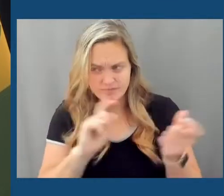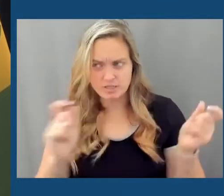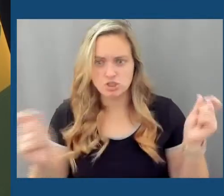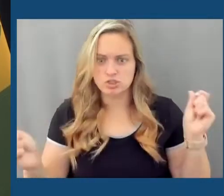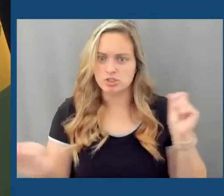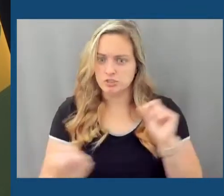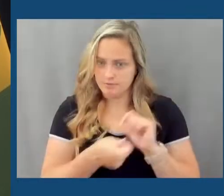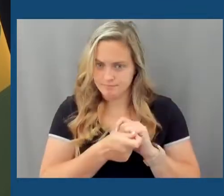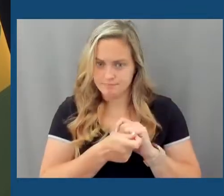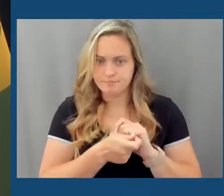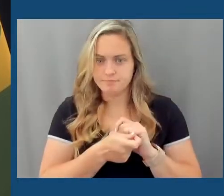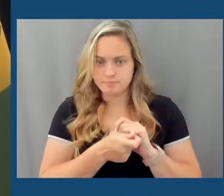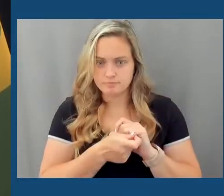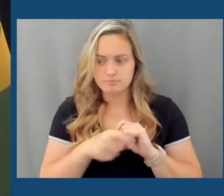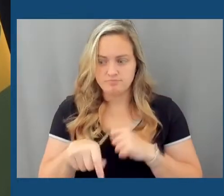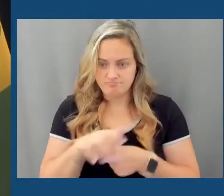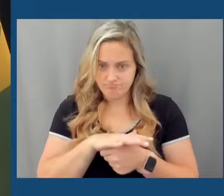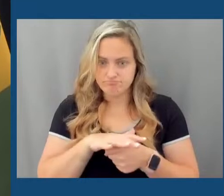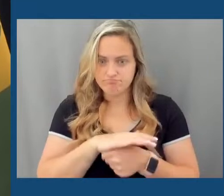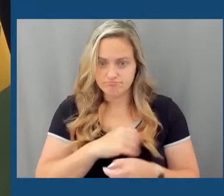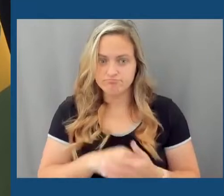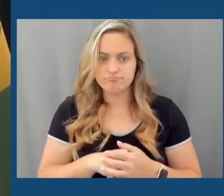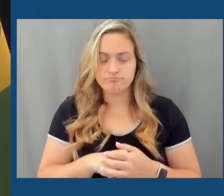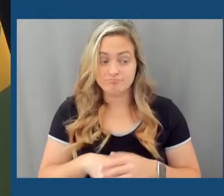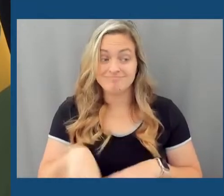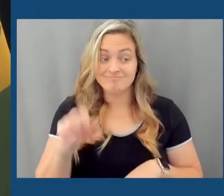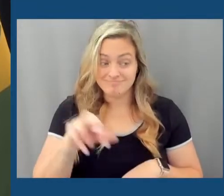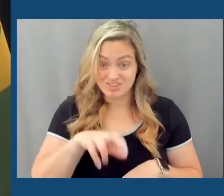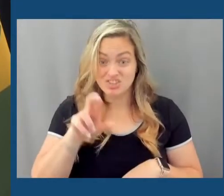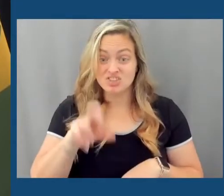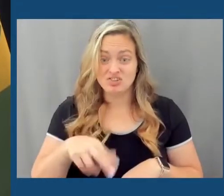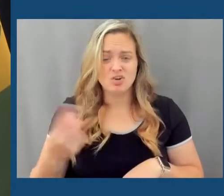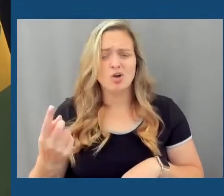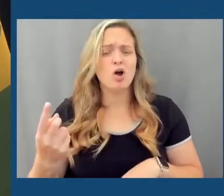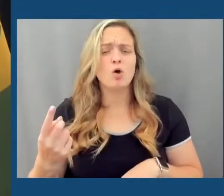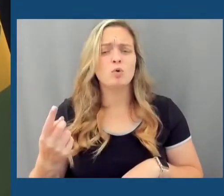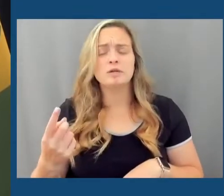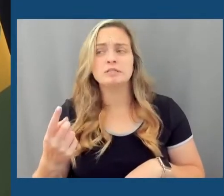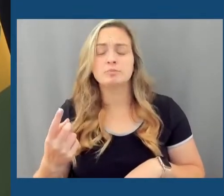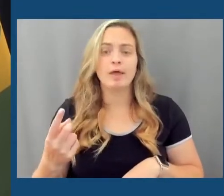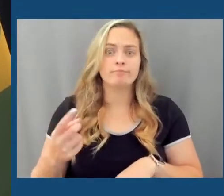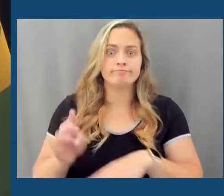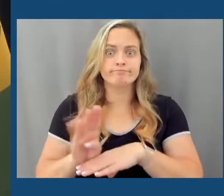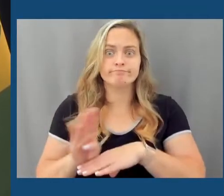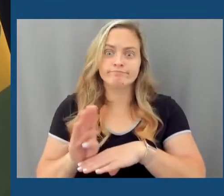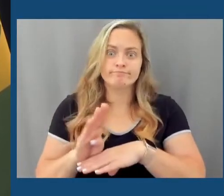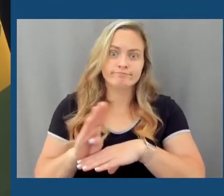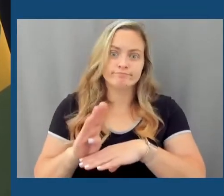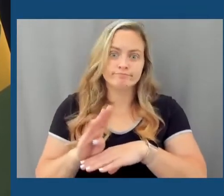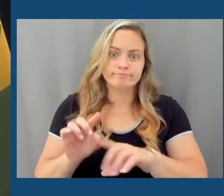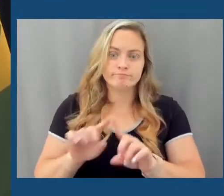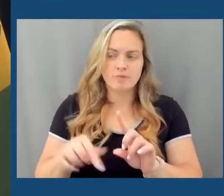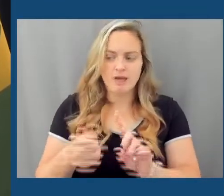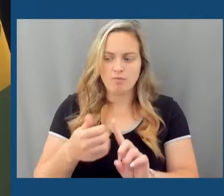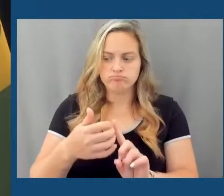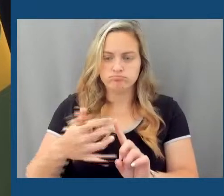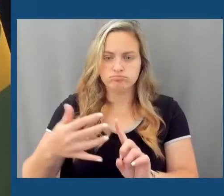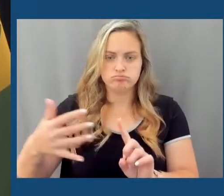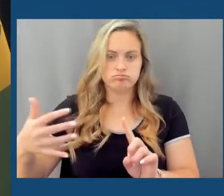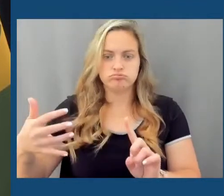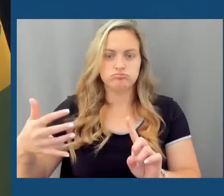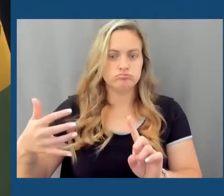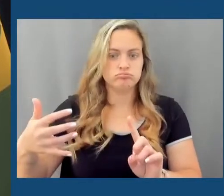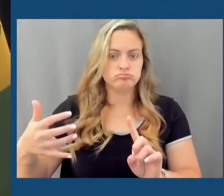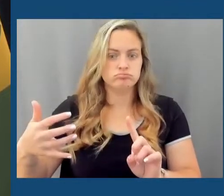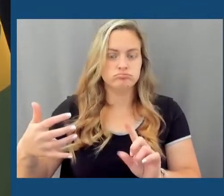dramatically in this region. Yes, Rochester has always been that hotbed of innovation, but now it's expanding outward.